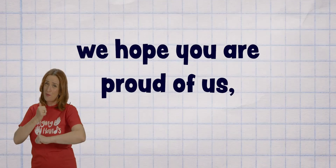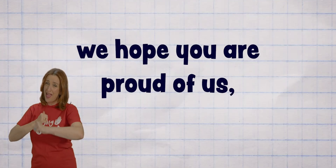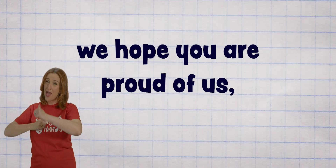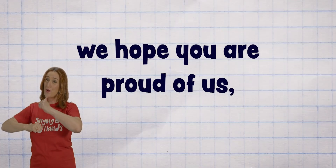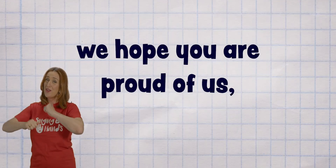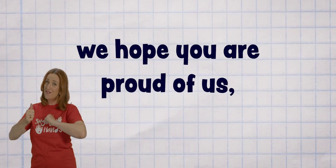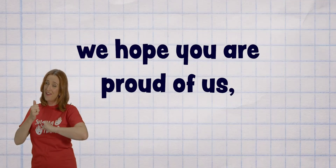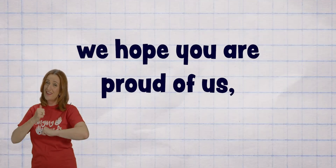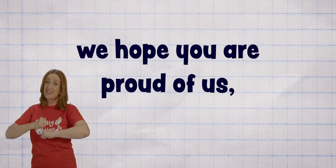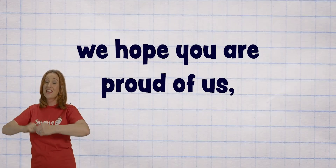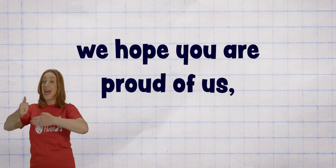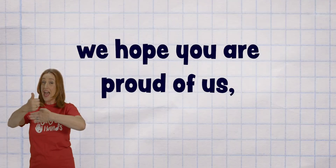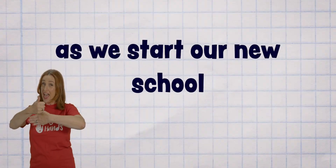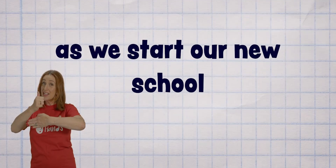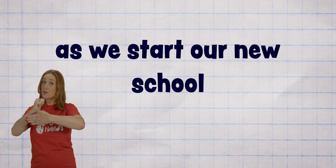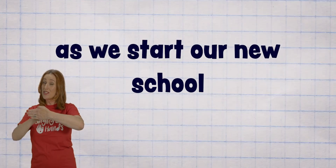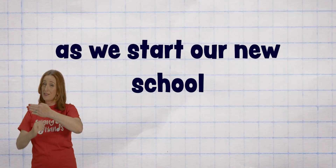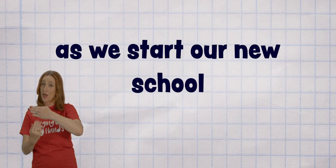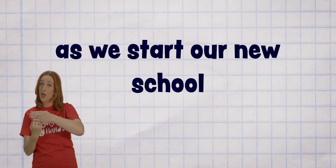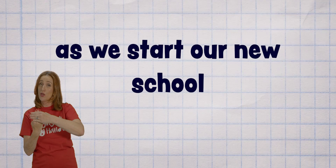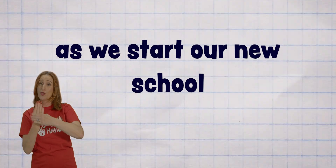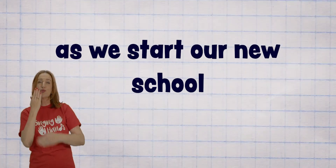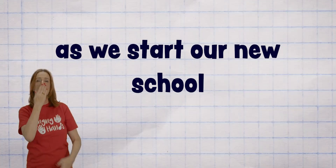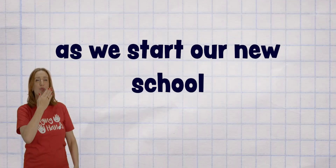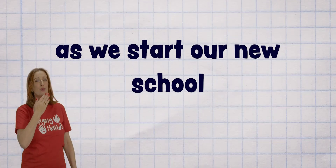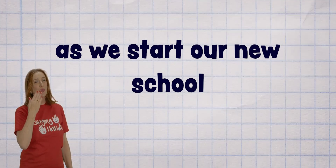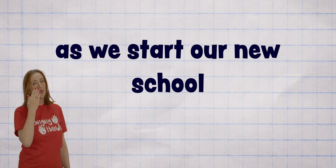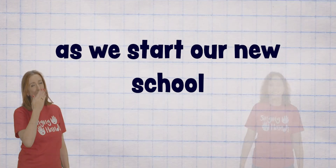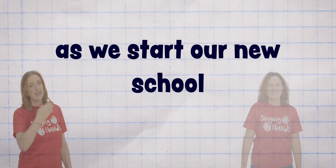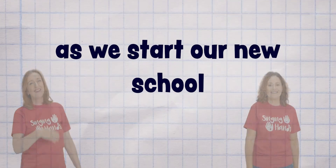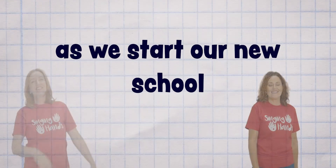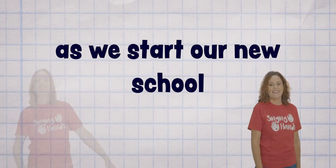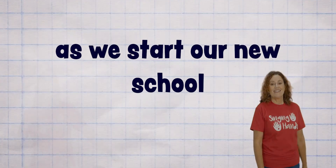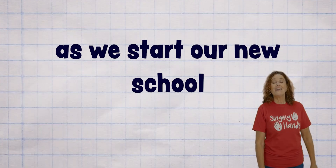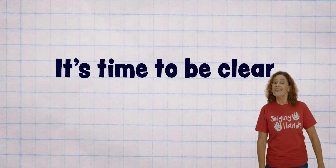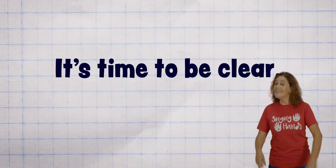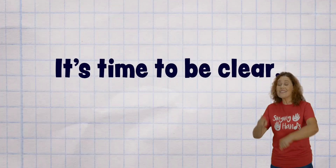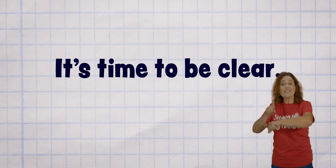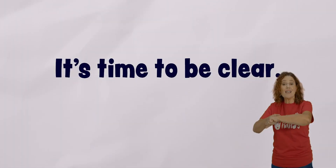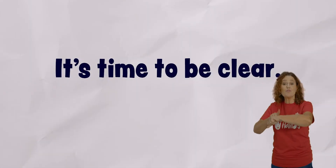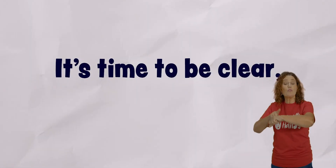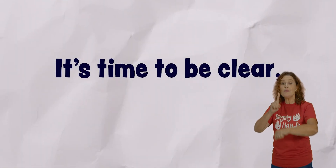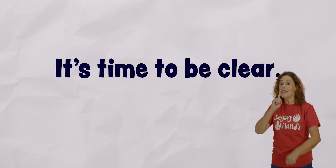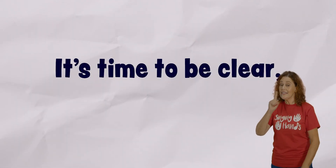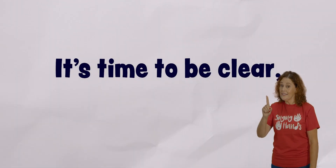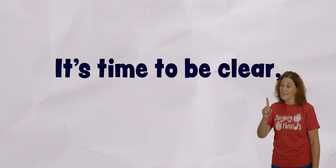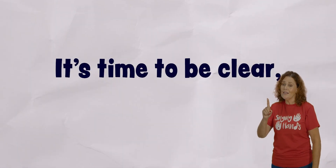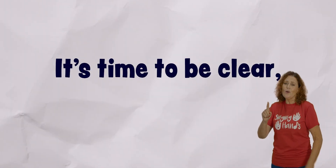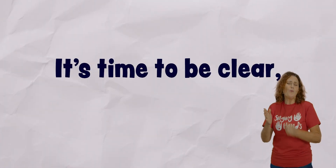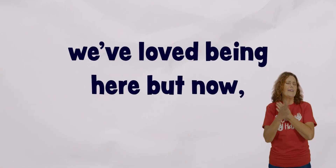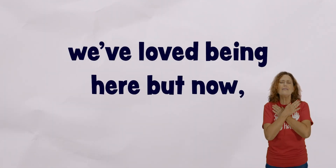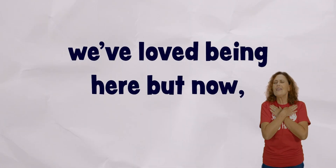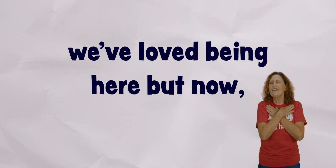you are proud of us. As we start a new school, it's time to be